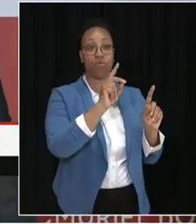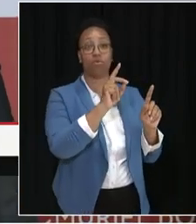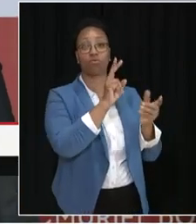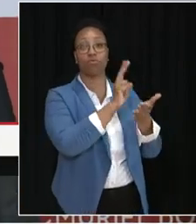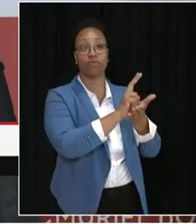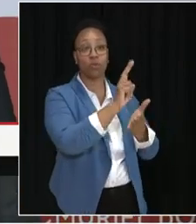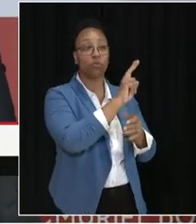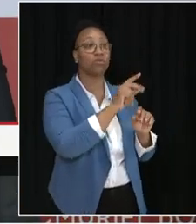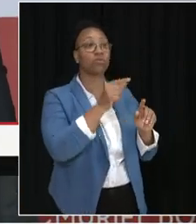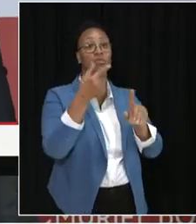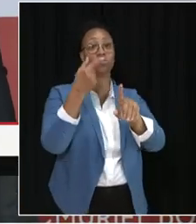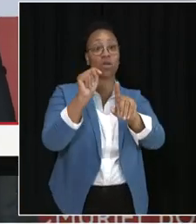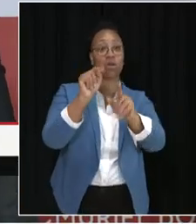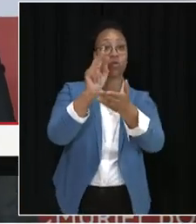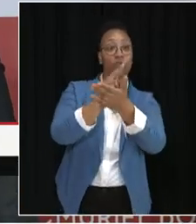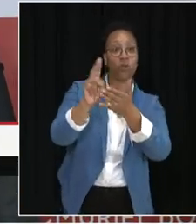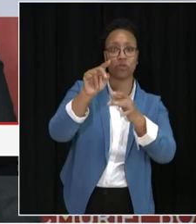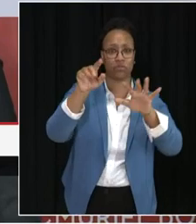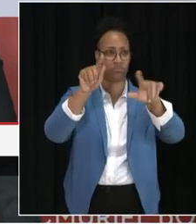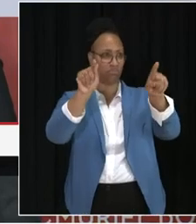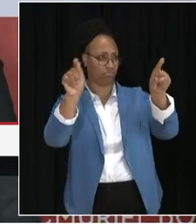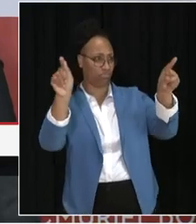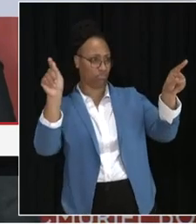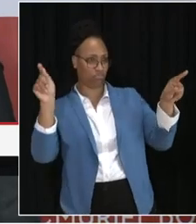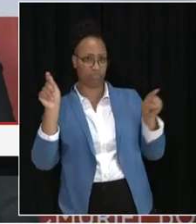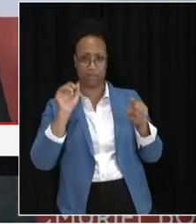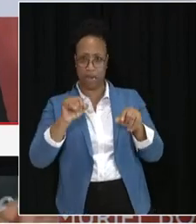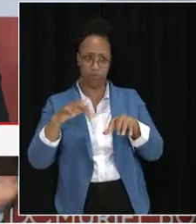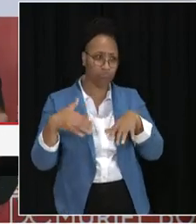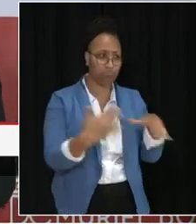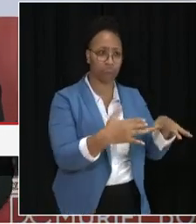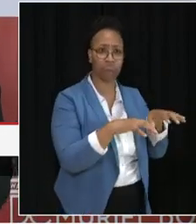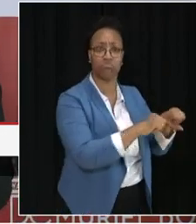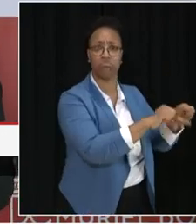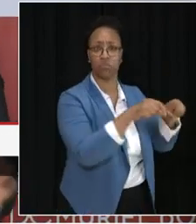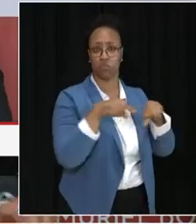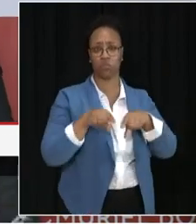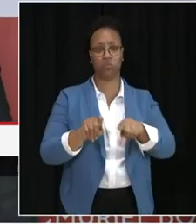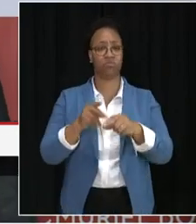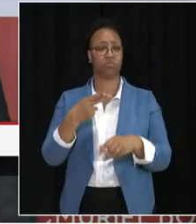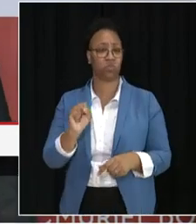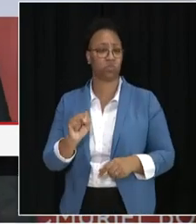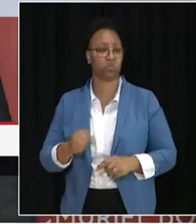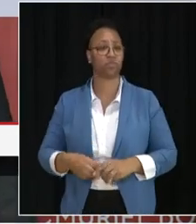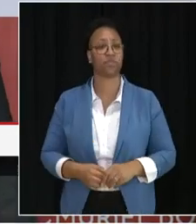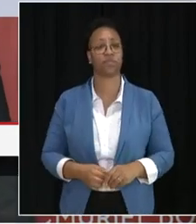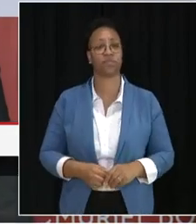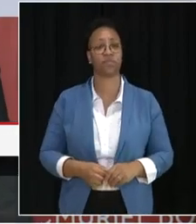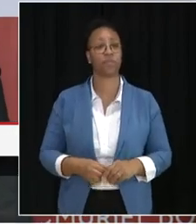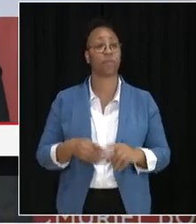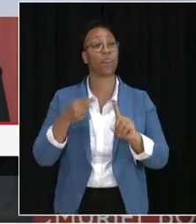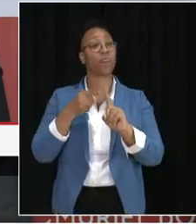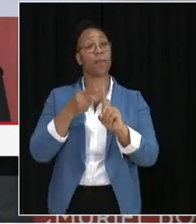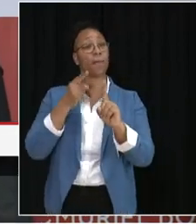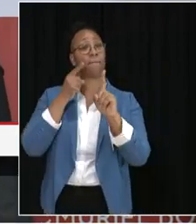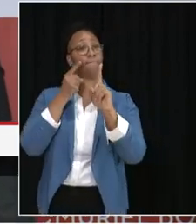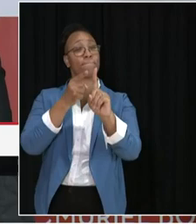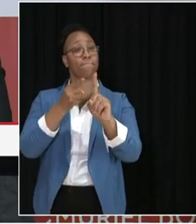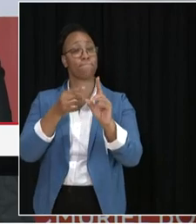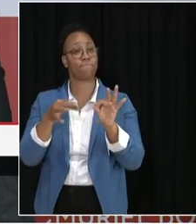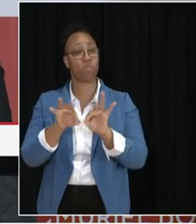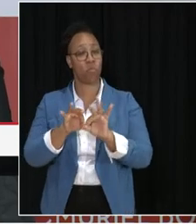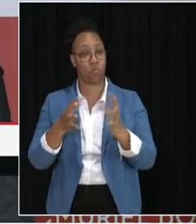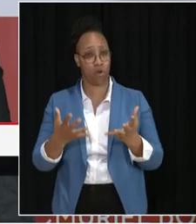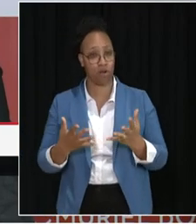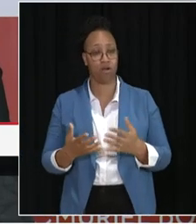higher ed partners to ensure that students get opportunity to earn courses. And what's important about that, Mark, also is that students can do that over the summer